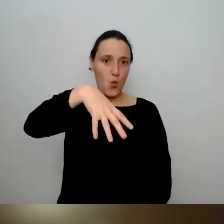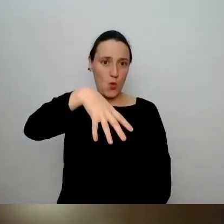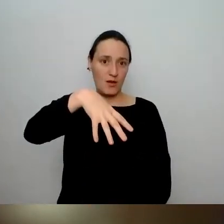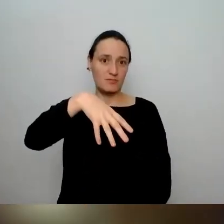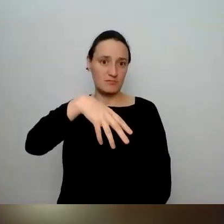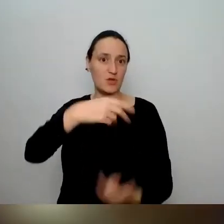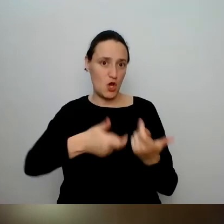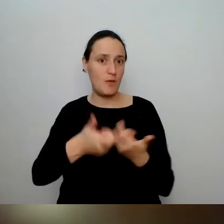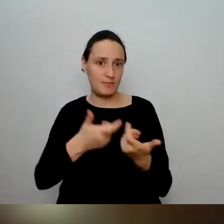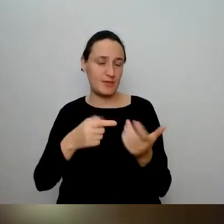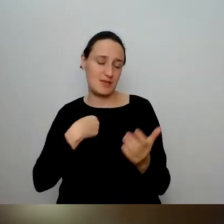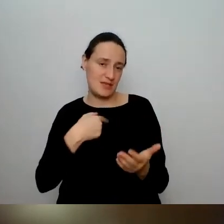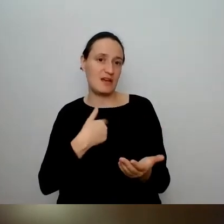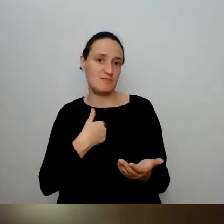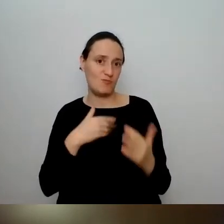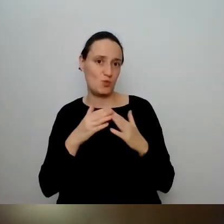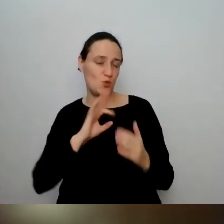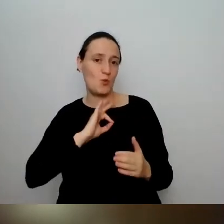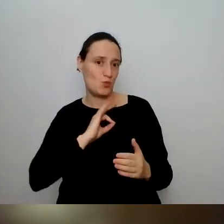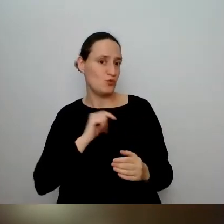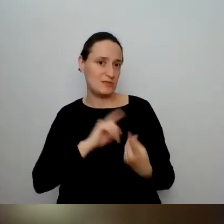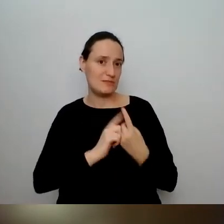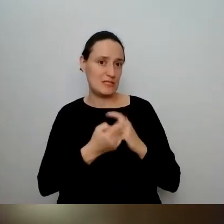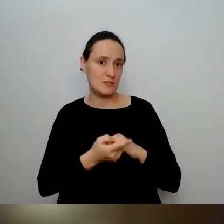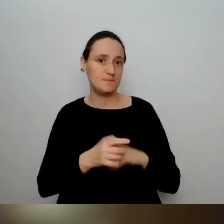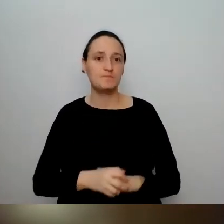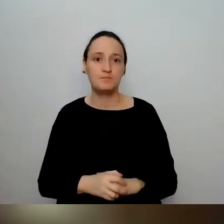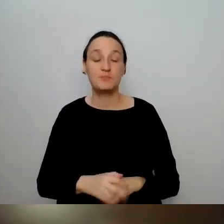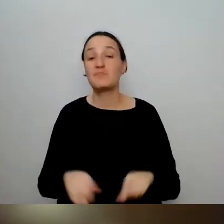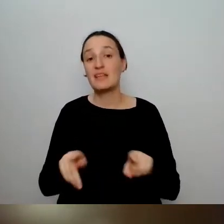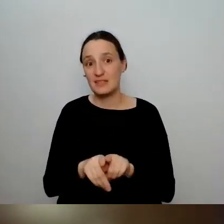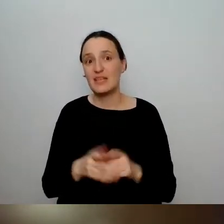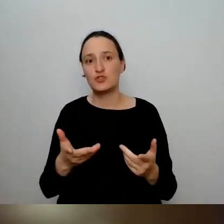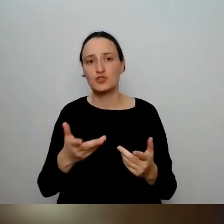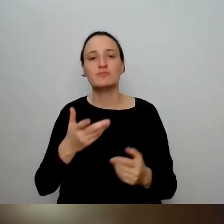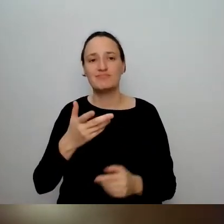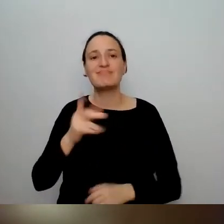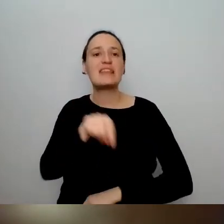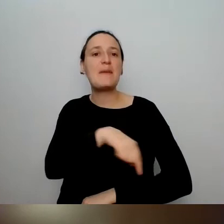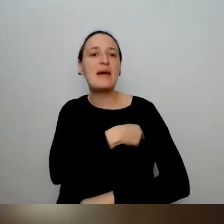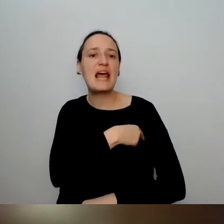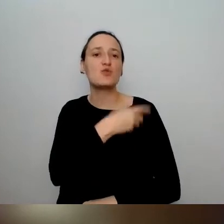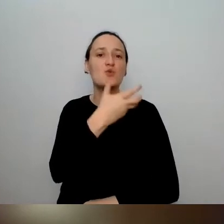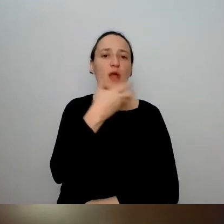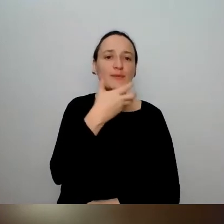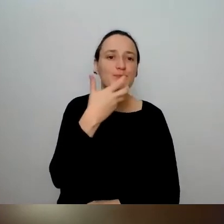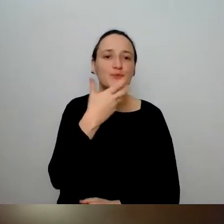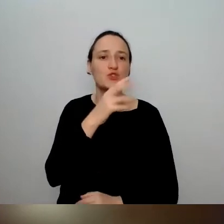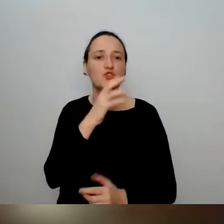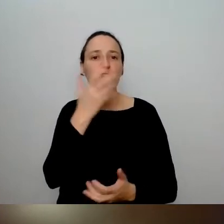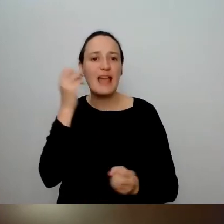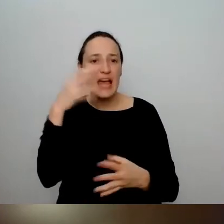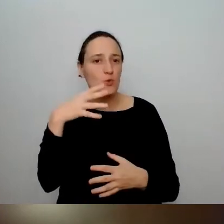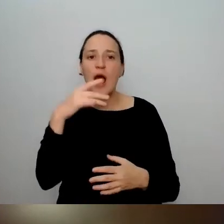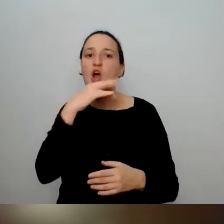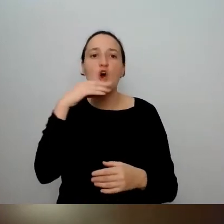controllable where the light temperature could be controlled and made them as yellow as possible. So it's today you